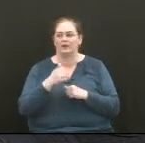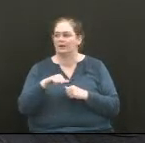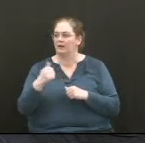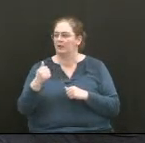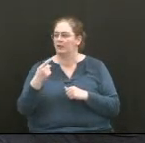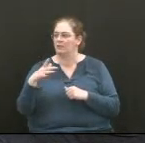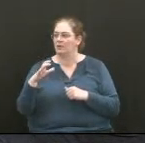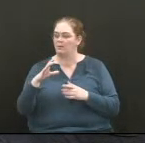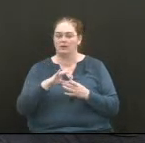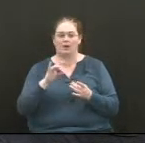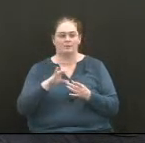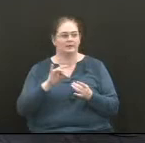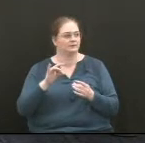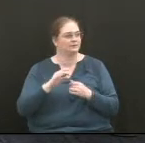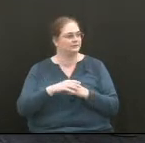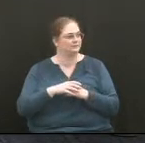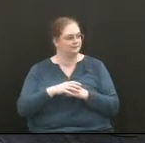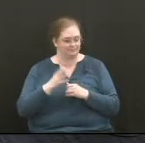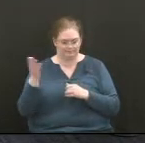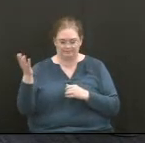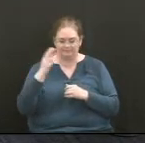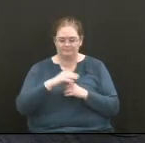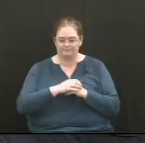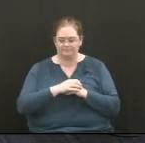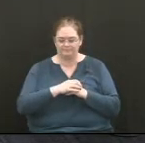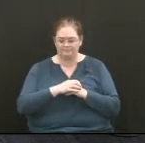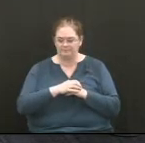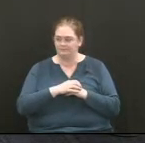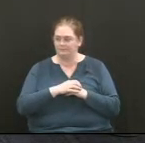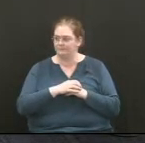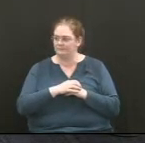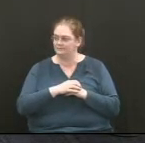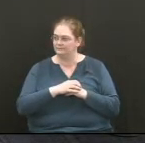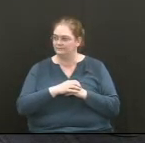comment? Go ahead, Mr. Warren. Yes,